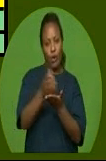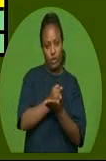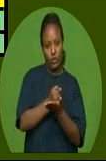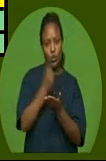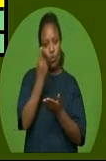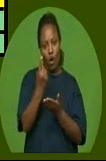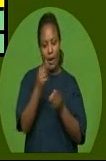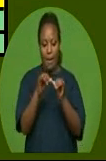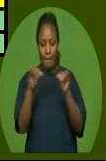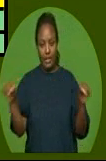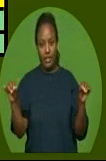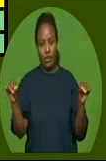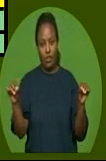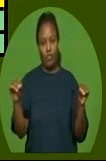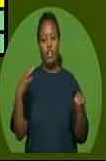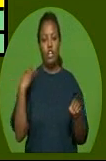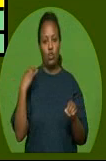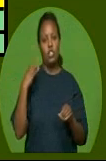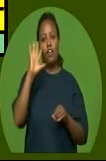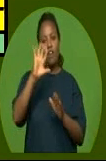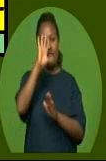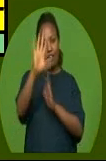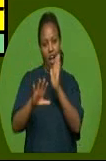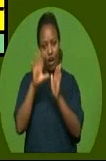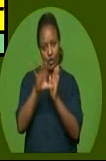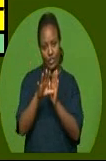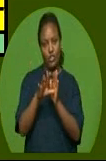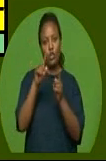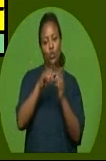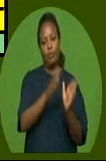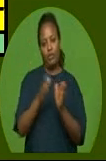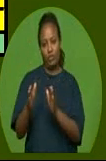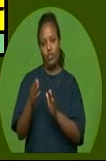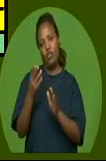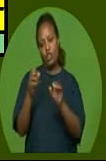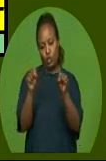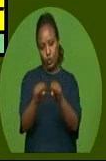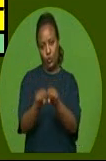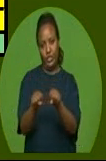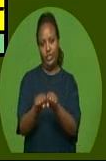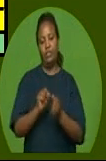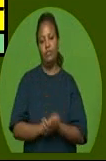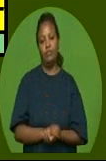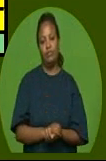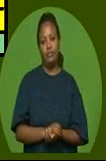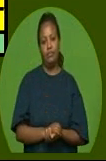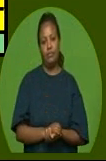to produce 1 meter of cloth and 5 hours to produce a pair of